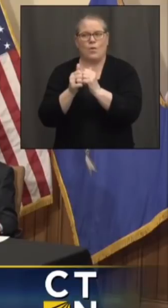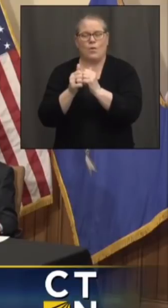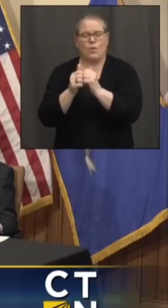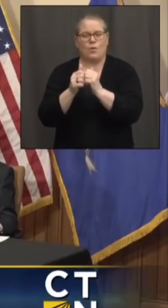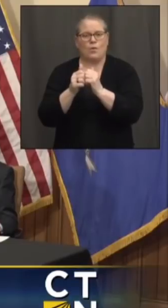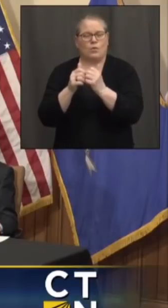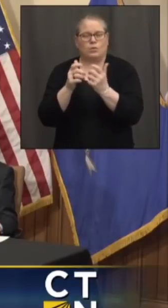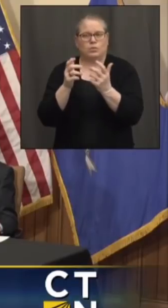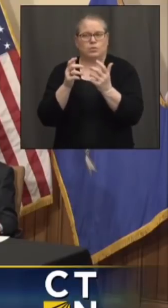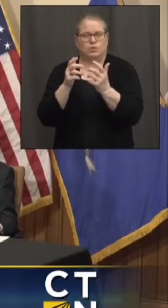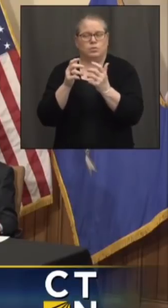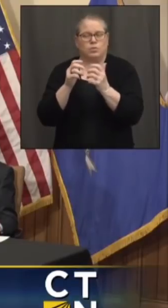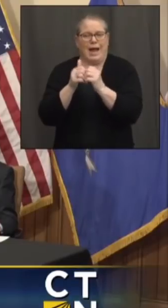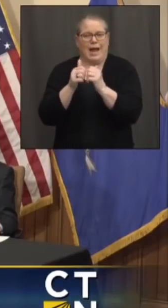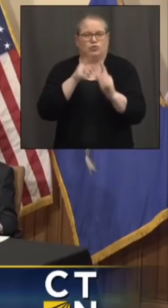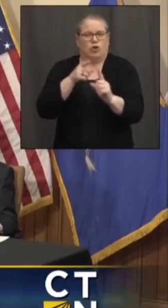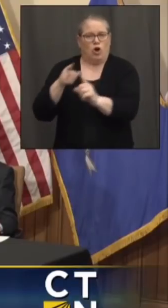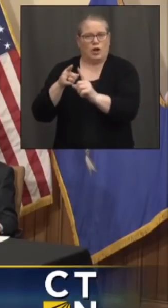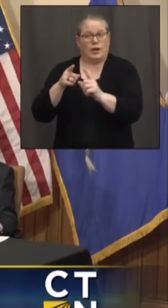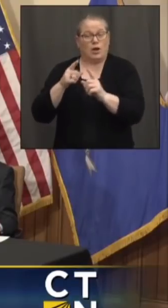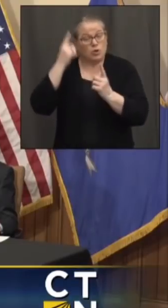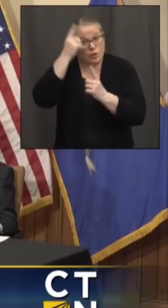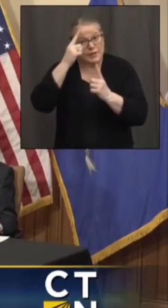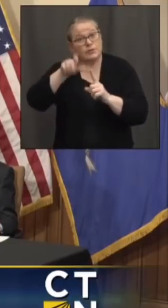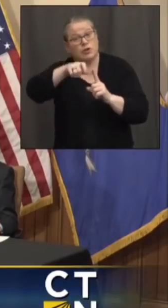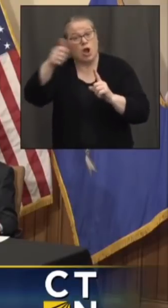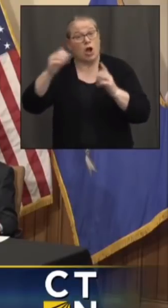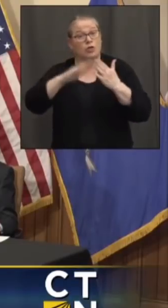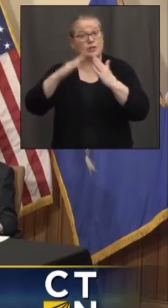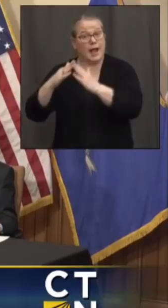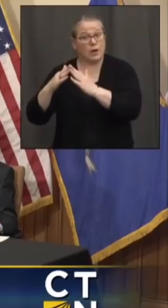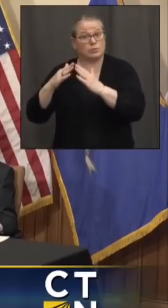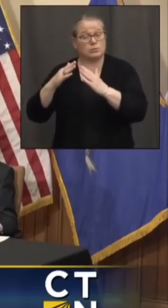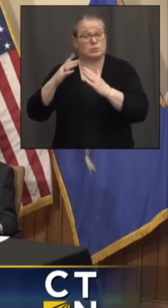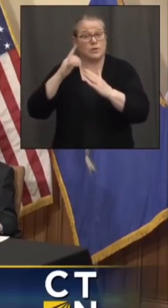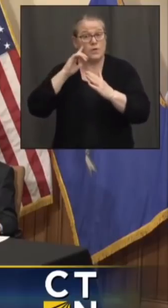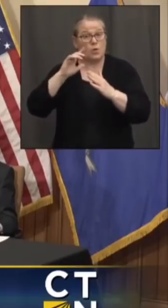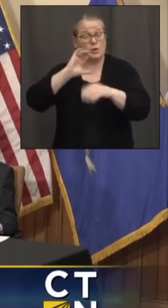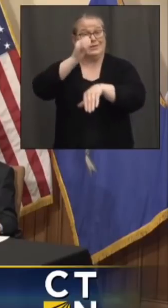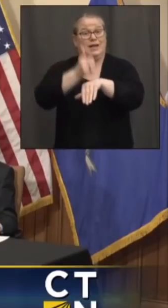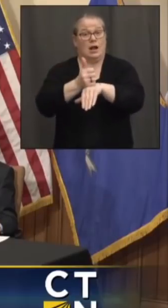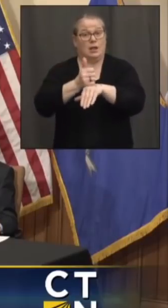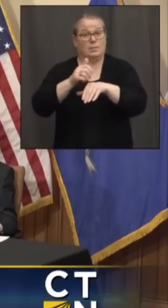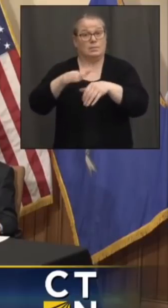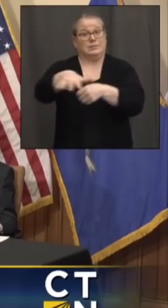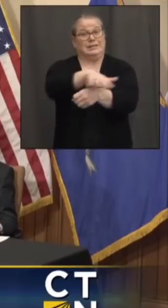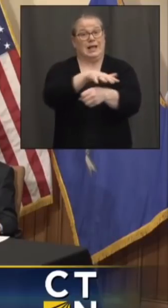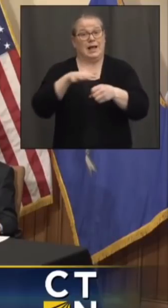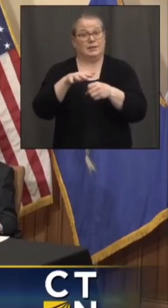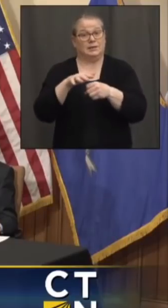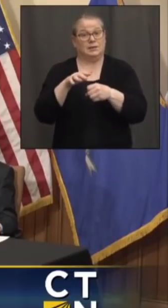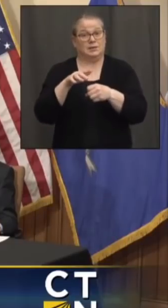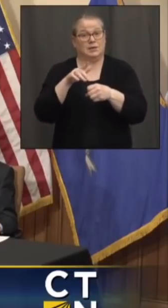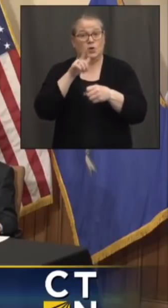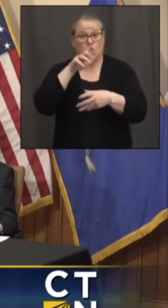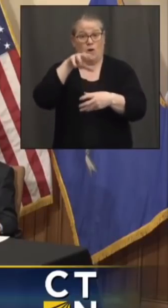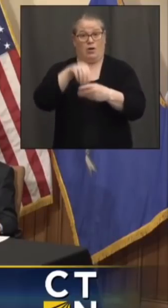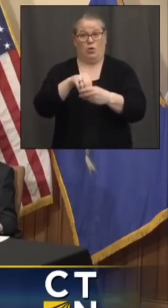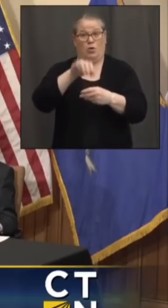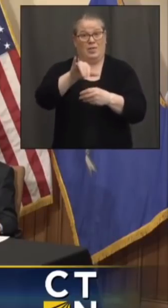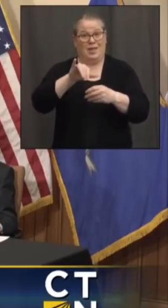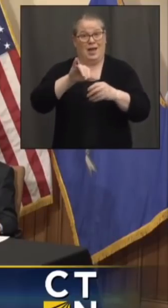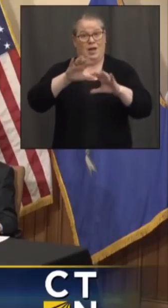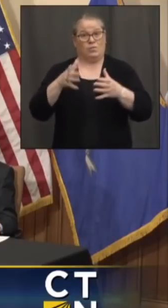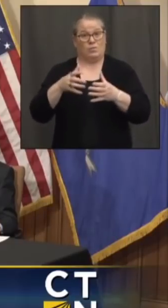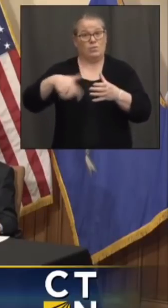Are there other towns in line to have these sites set up that are high on the SBI scale?